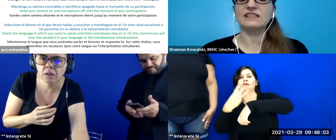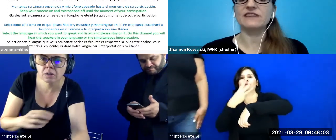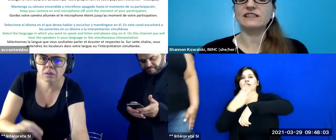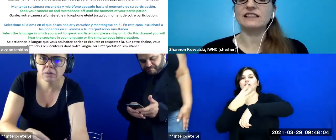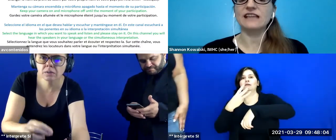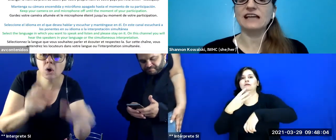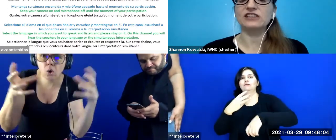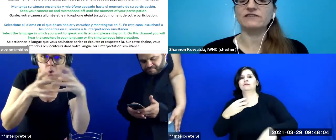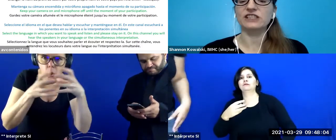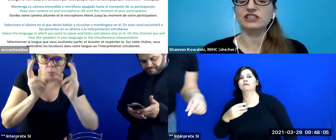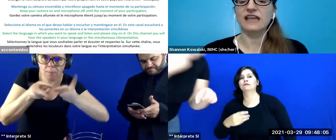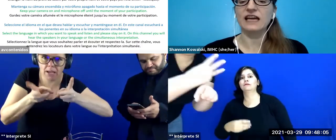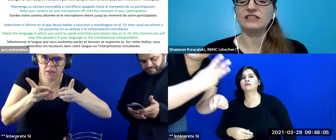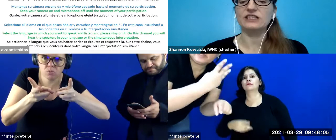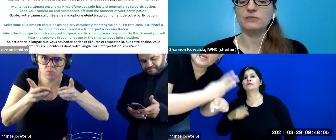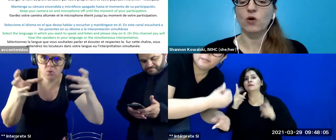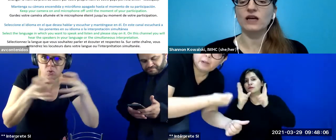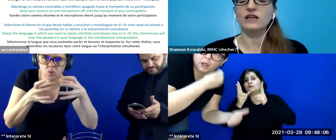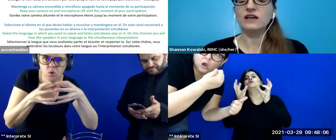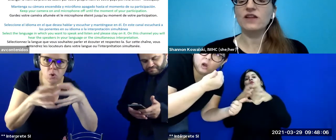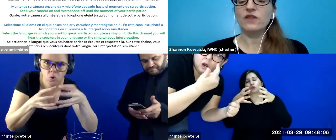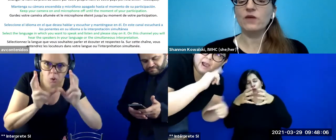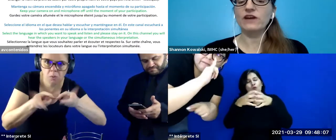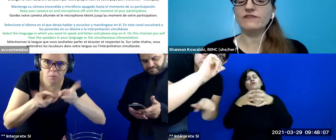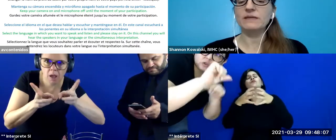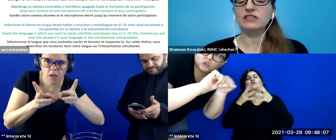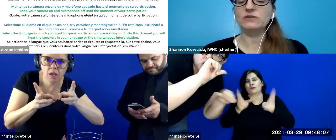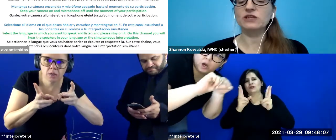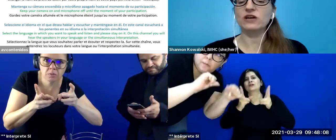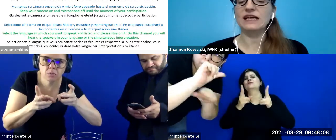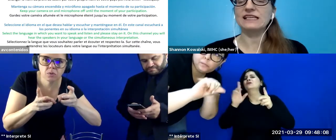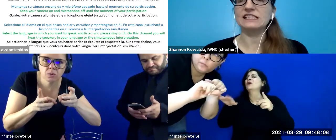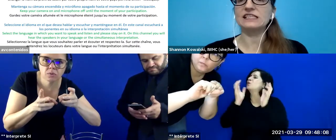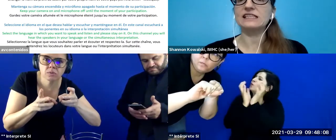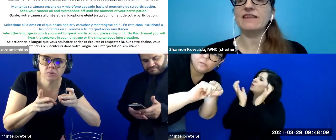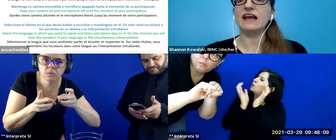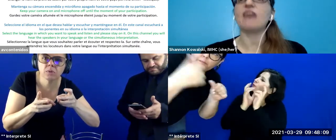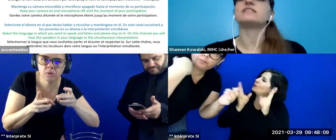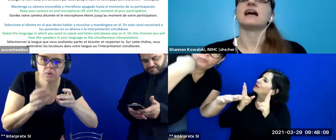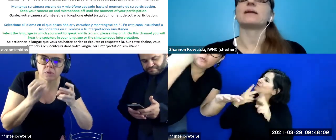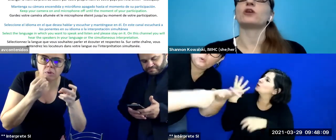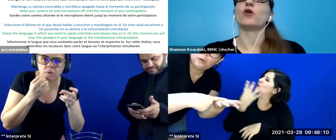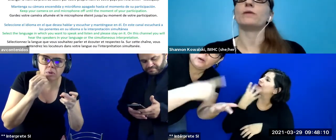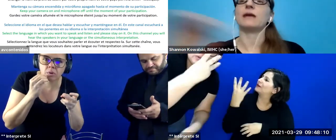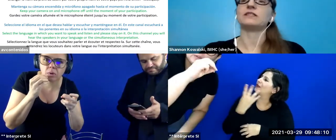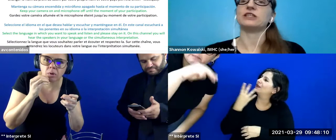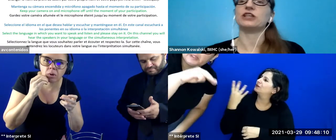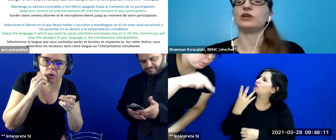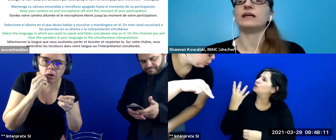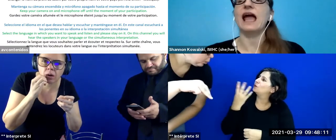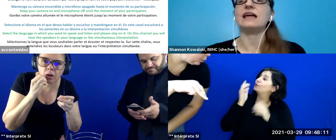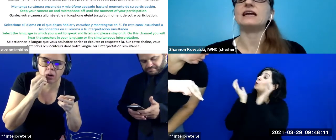and international funds should take to support the work of feminist groups and organizations. And then after that, I'm going to open up